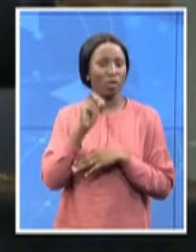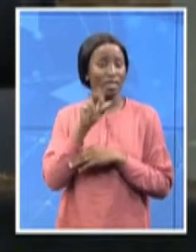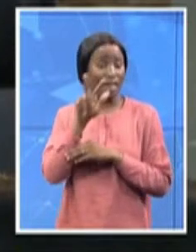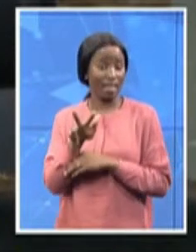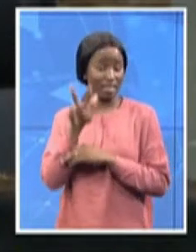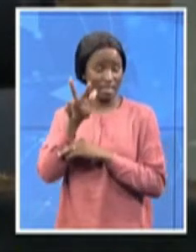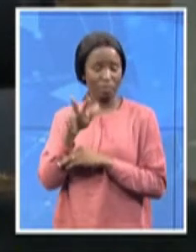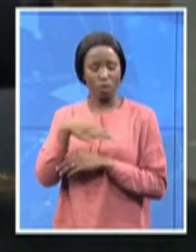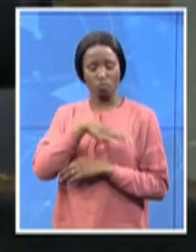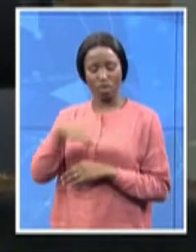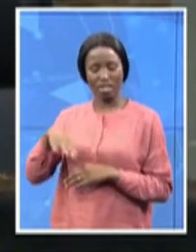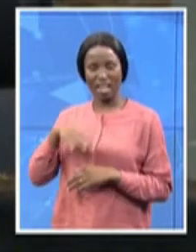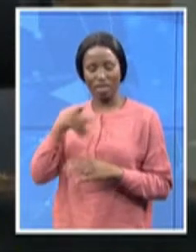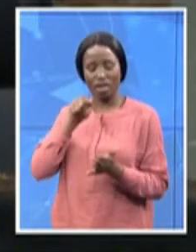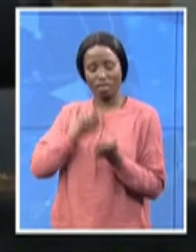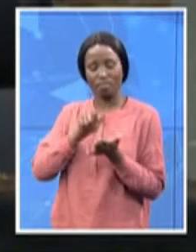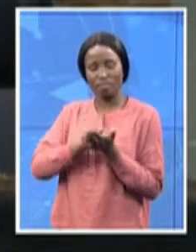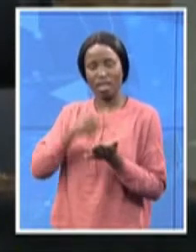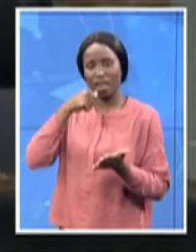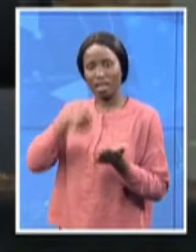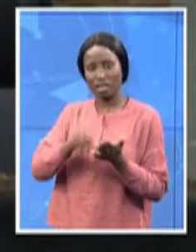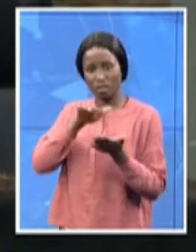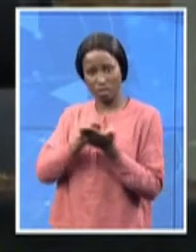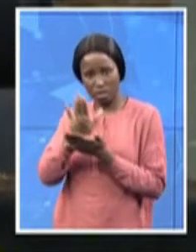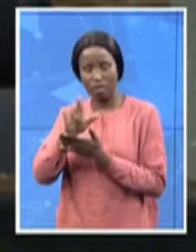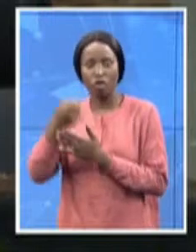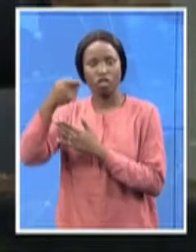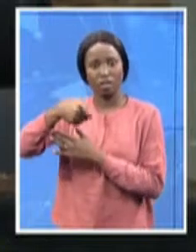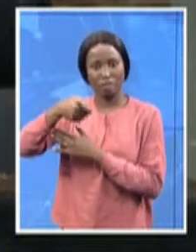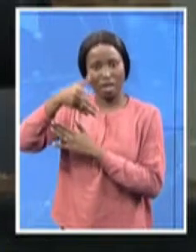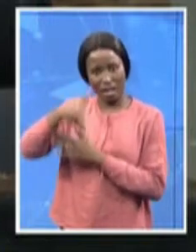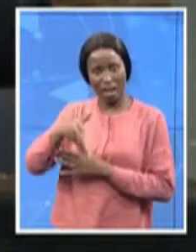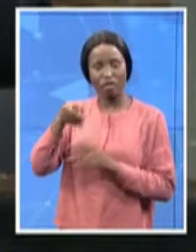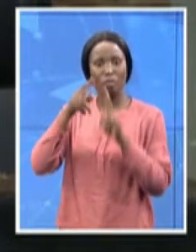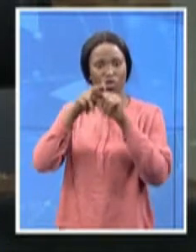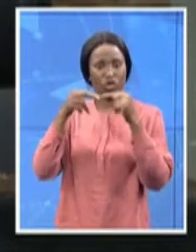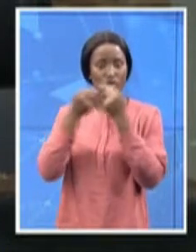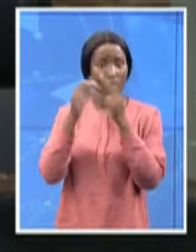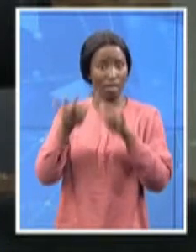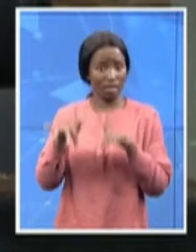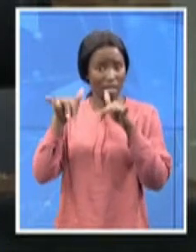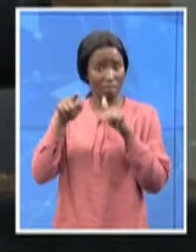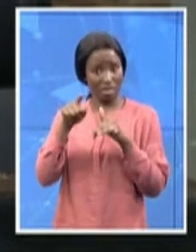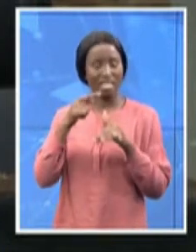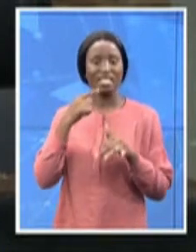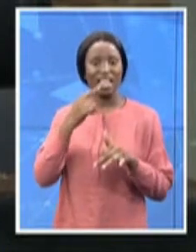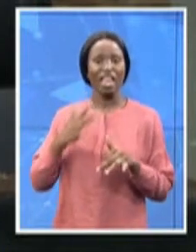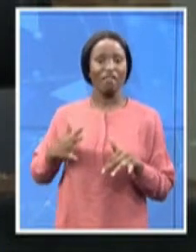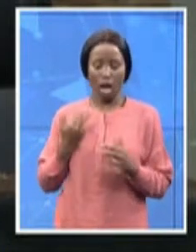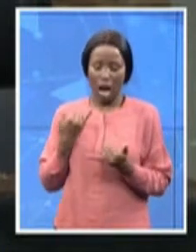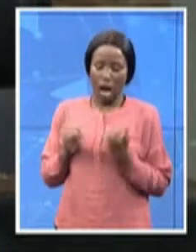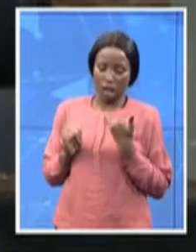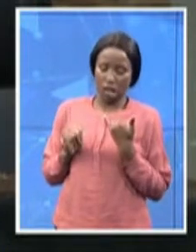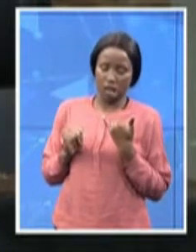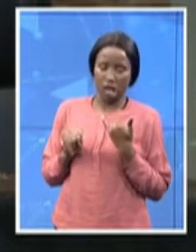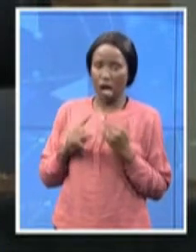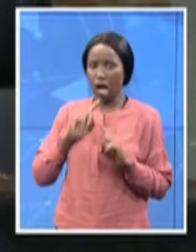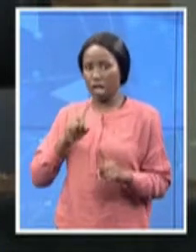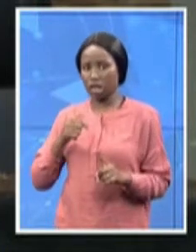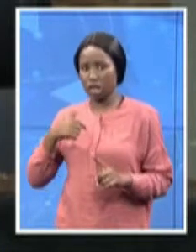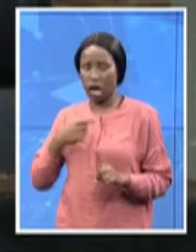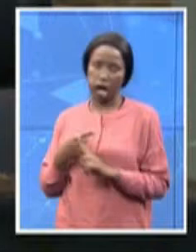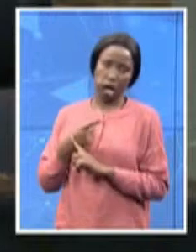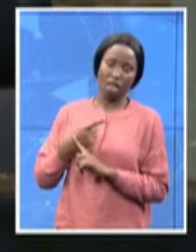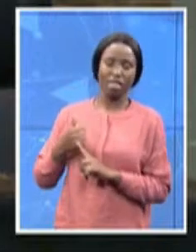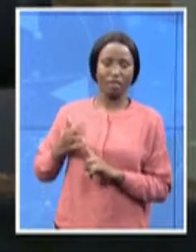National Assembly purporting to correct the answer he gave in the National Assembly 10 days earlier.